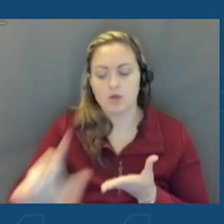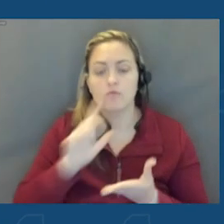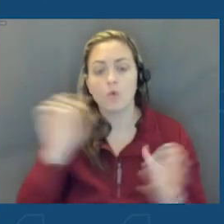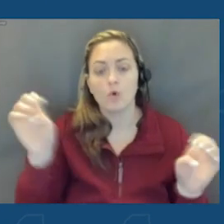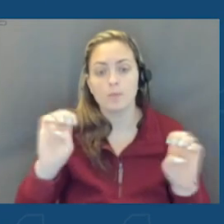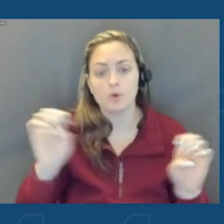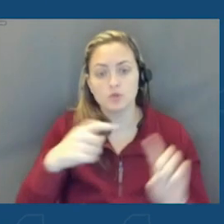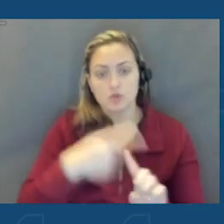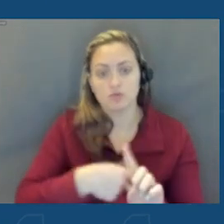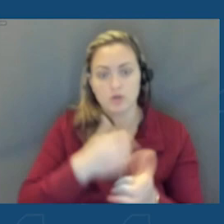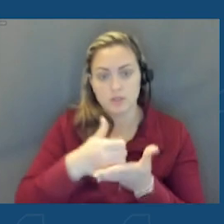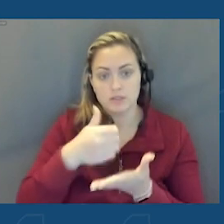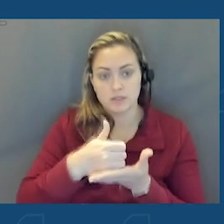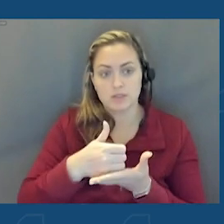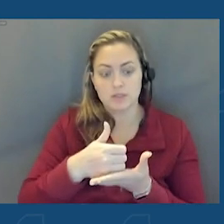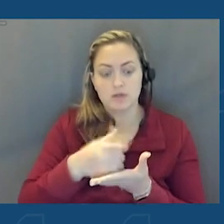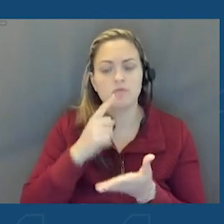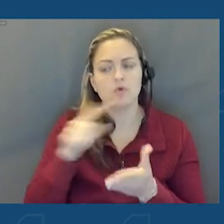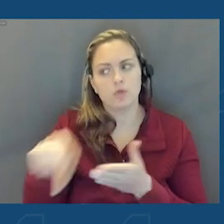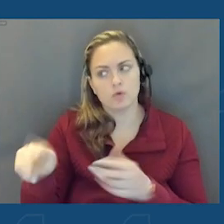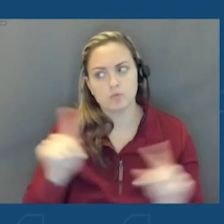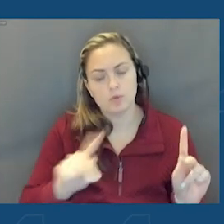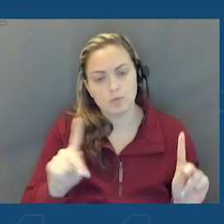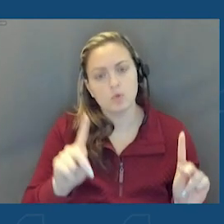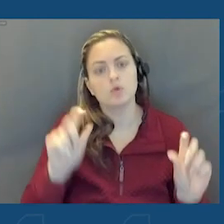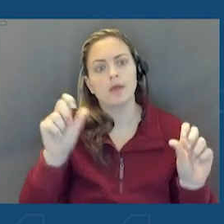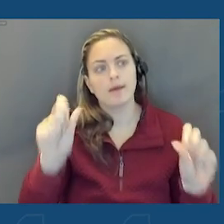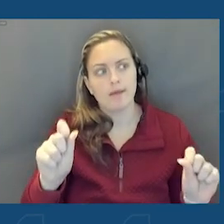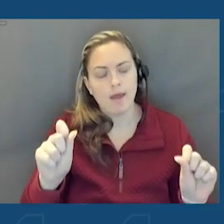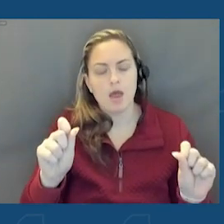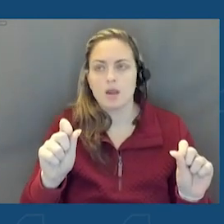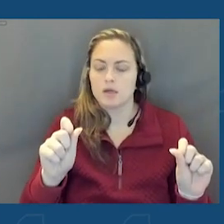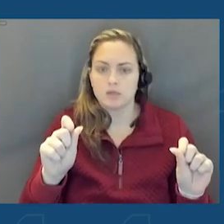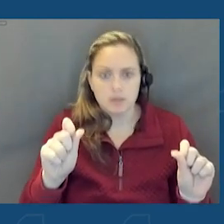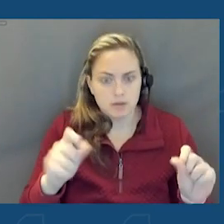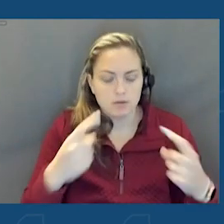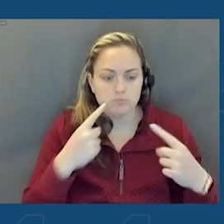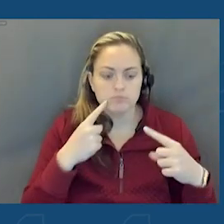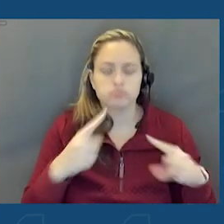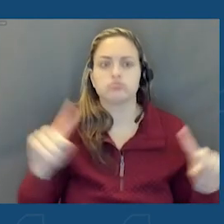rental assistance for these individuals so they can get their heads above water.